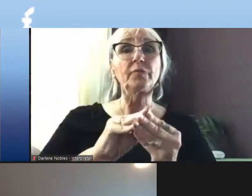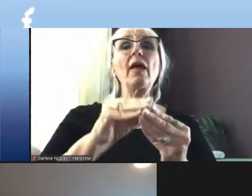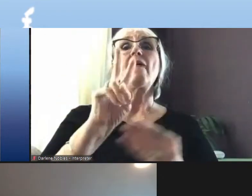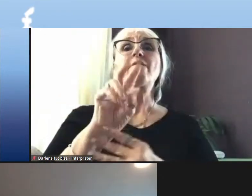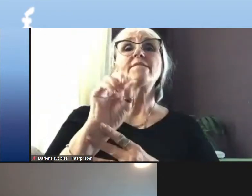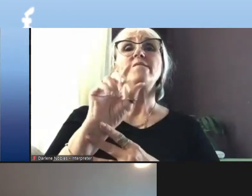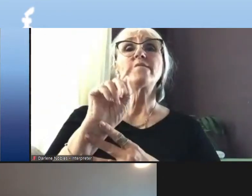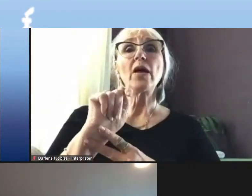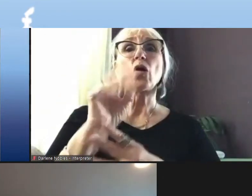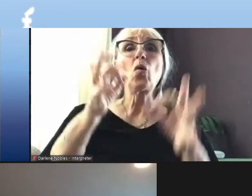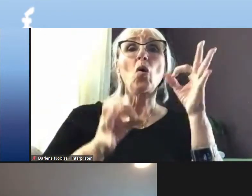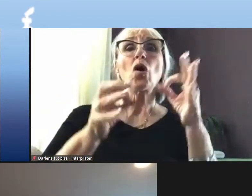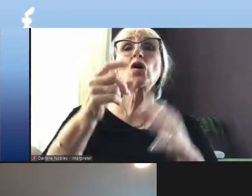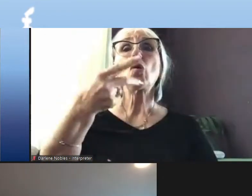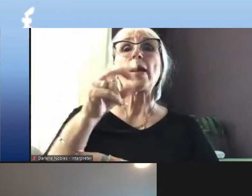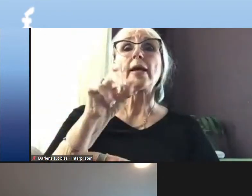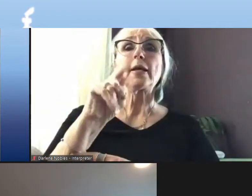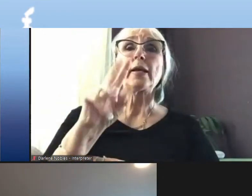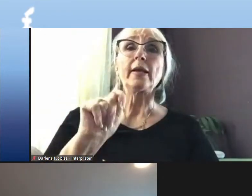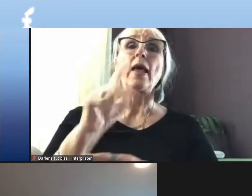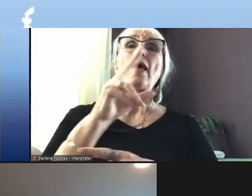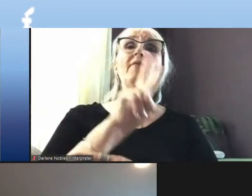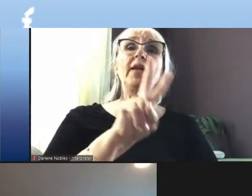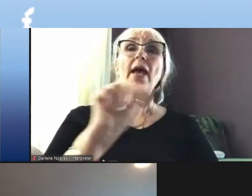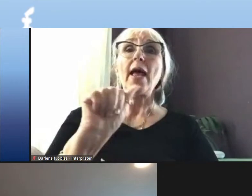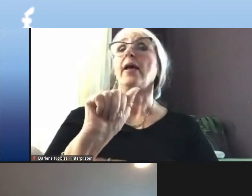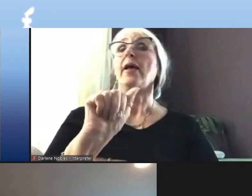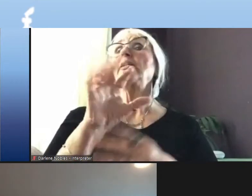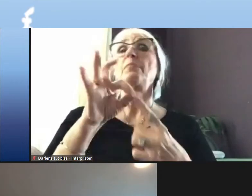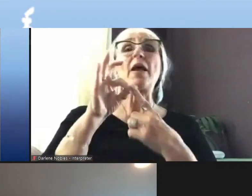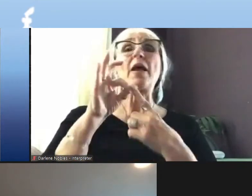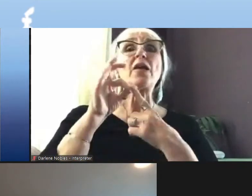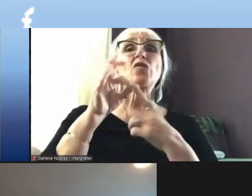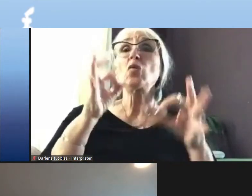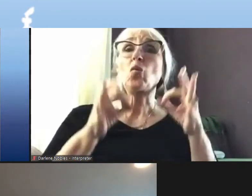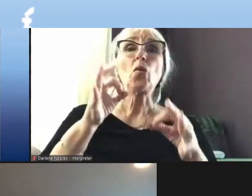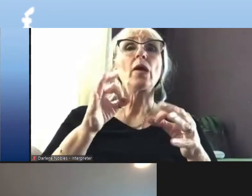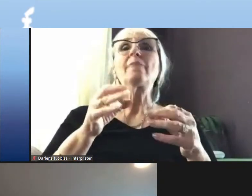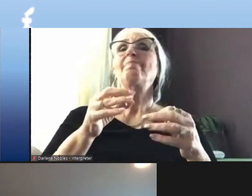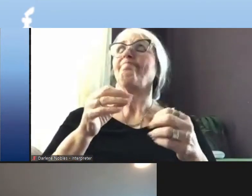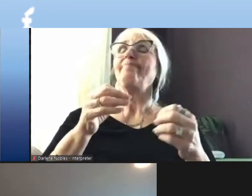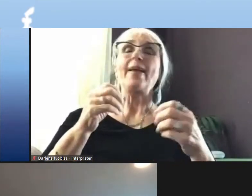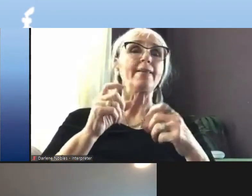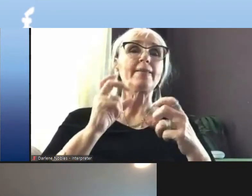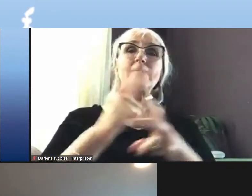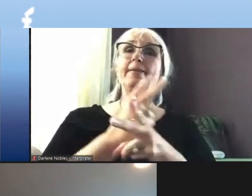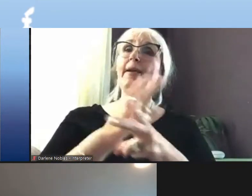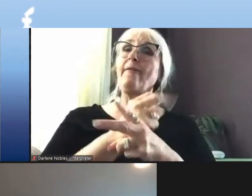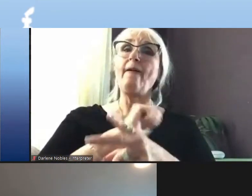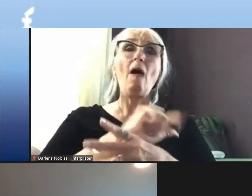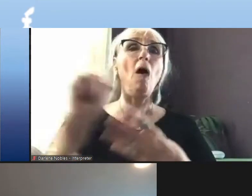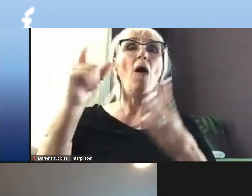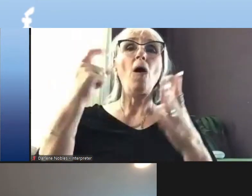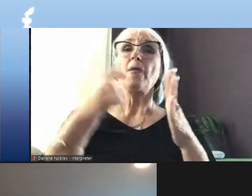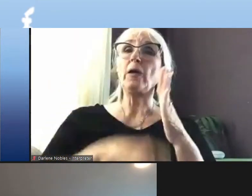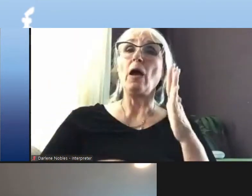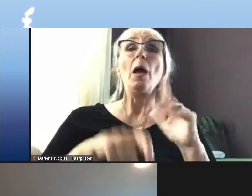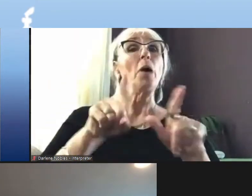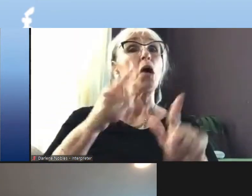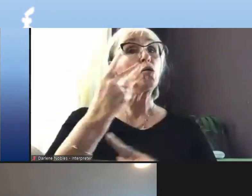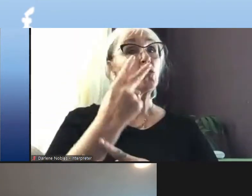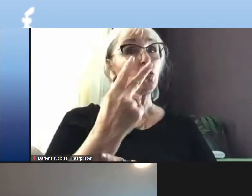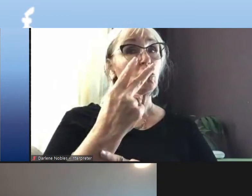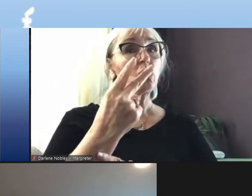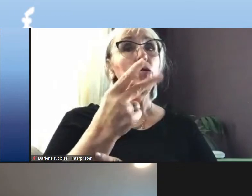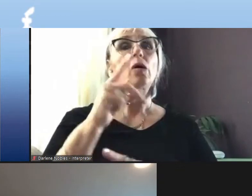VA and the Texas Association of Specialty Courts, they covered all the cost. But there are two costs that we do need to reclass from the grant to